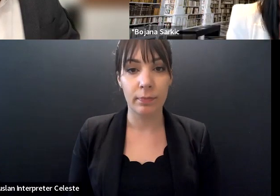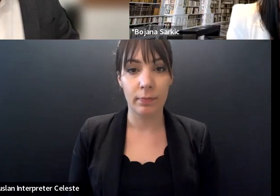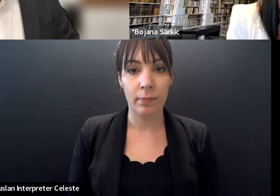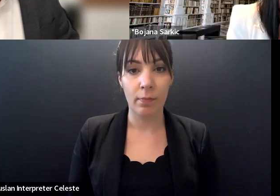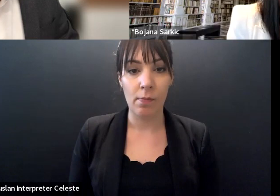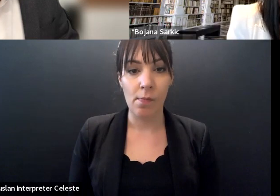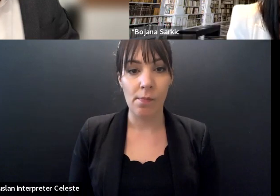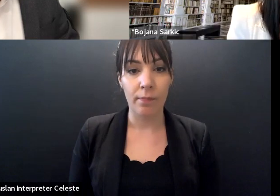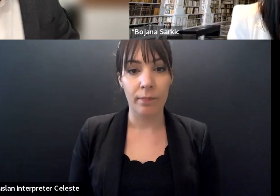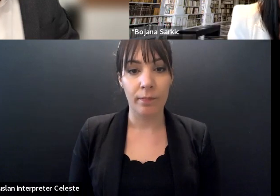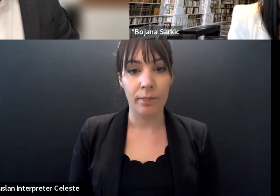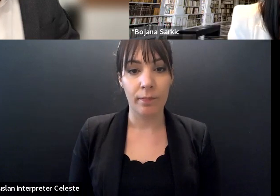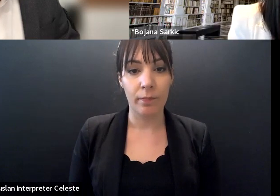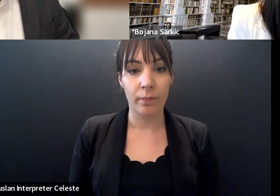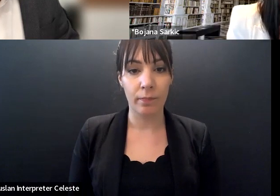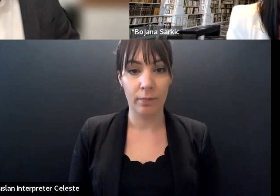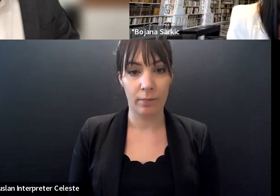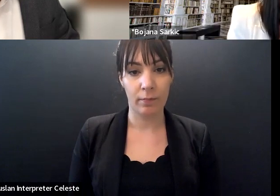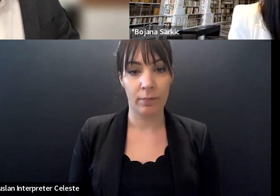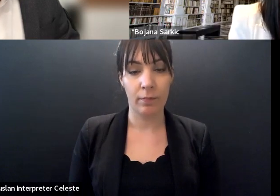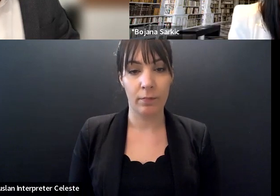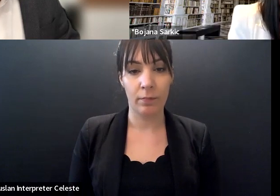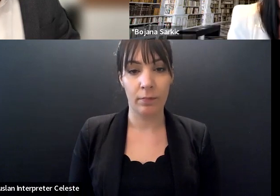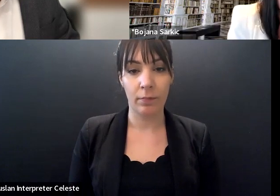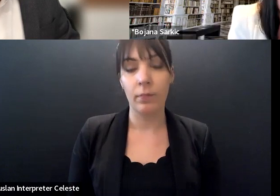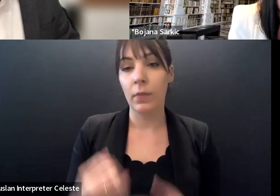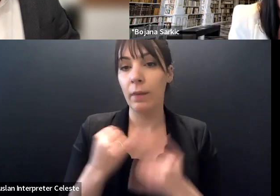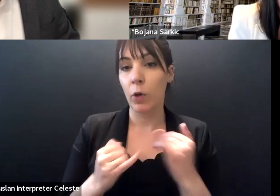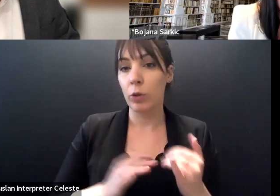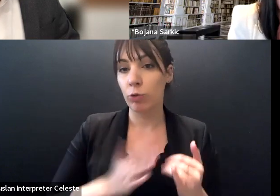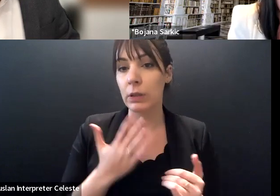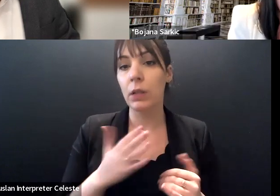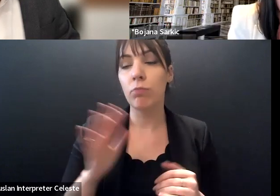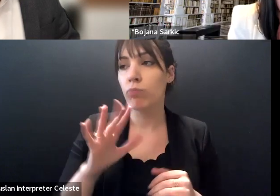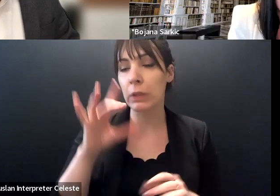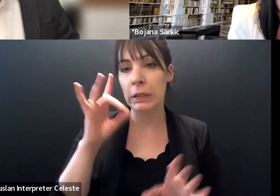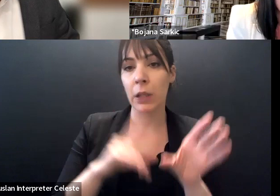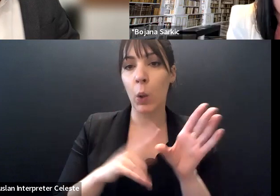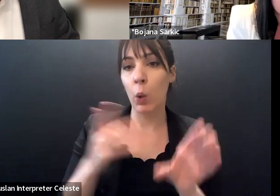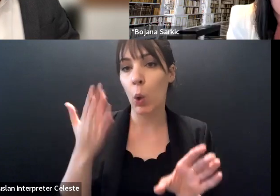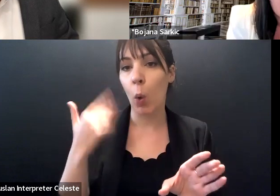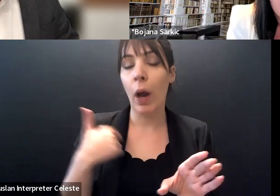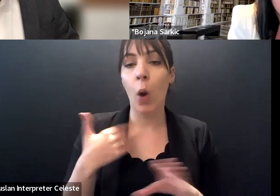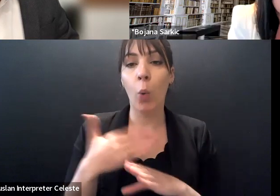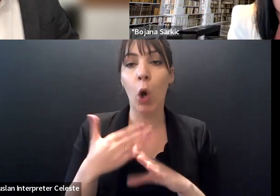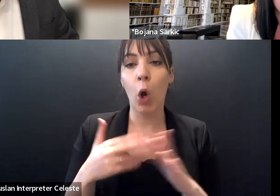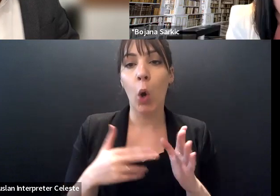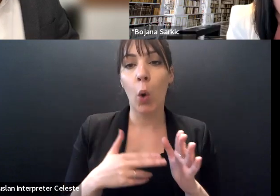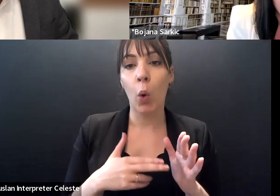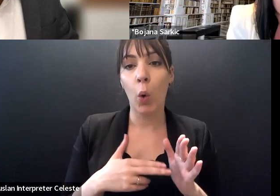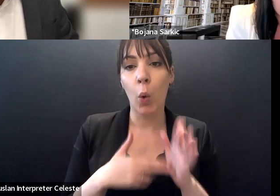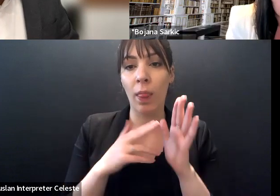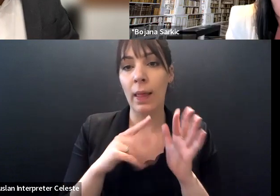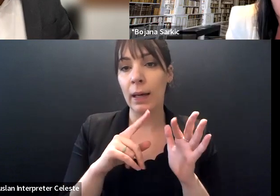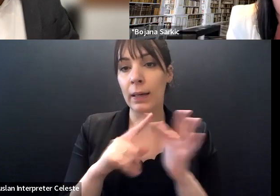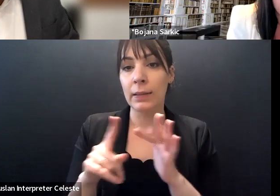interestingly, about 10 years ago, I used to do a lot of work in Aboriginal communities in the Northeast Arnhem Land. And we used to fly out